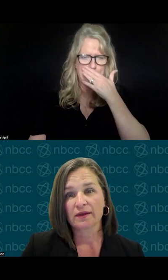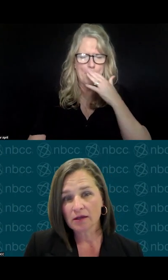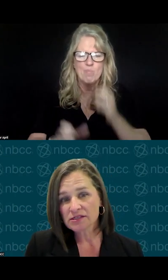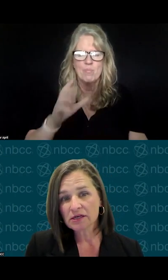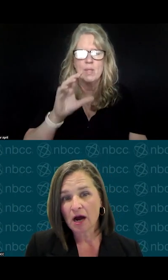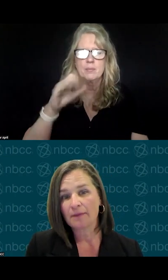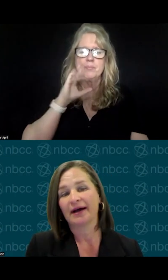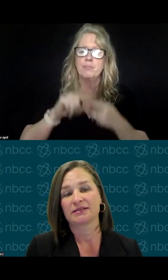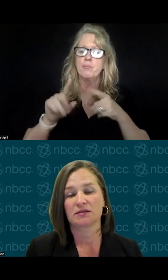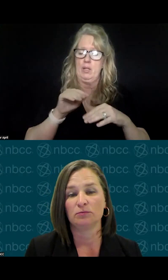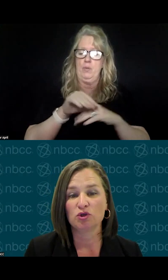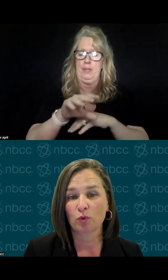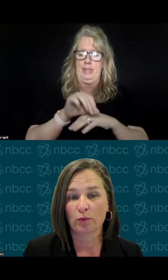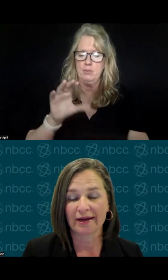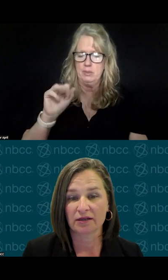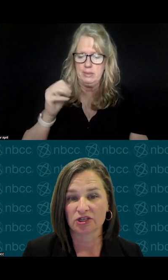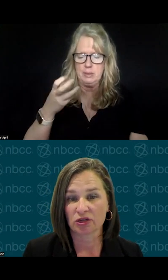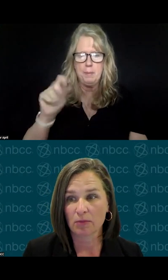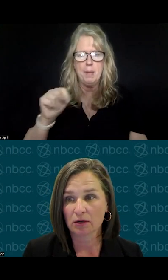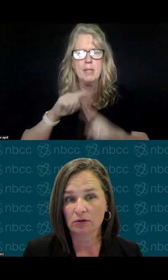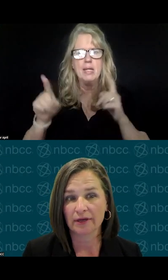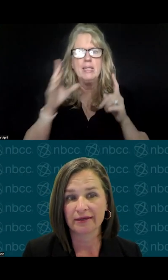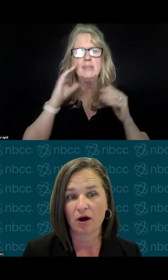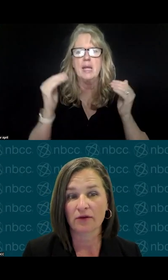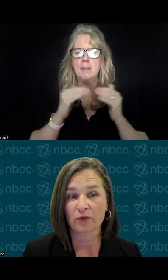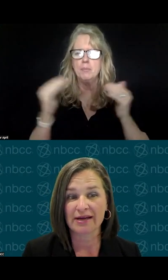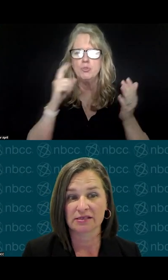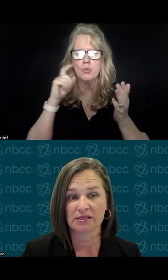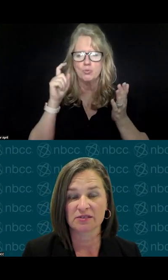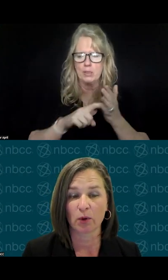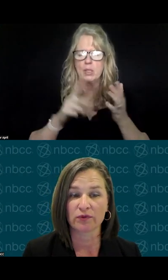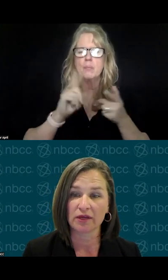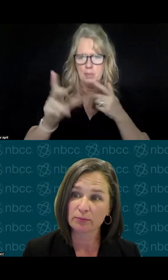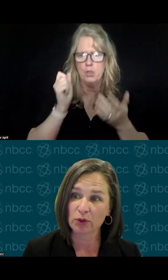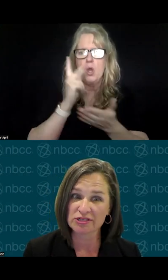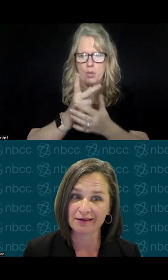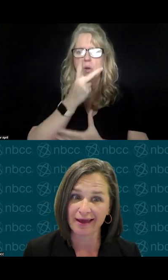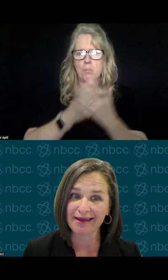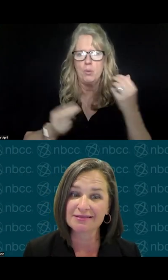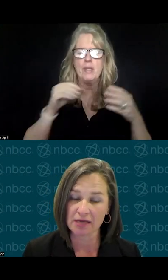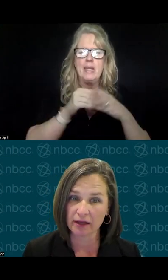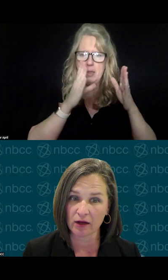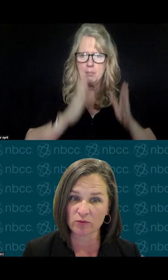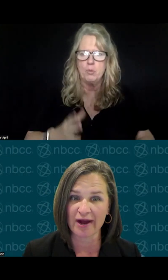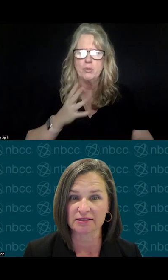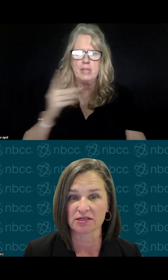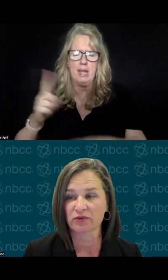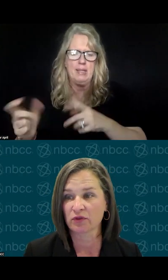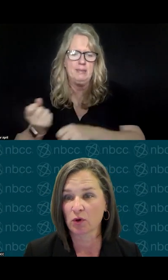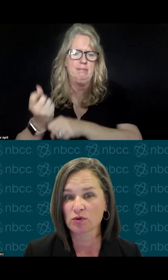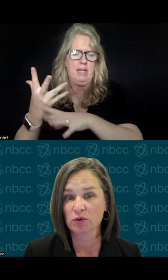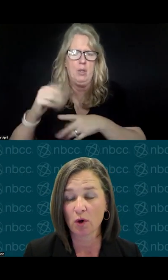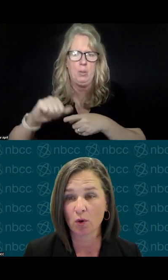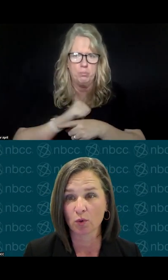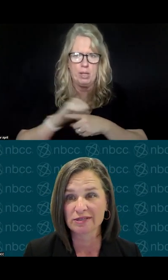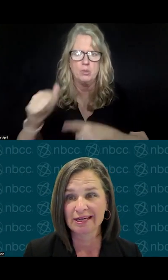So the counseling compact is a mutual recognition model, and it authorizes both in-person and telehealth practice for